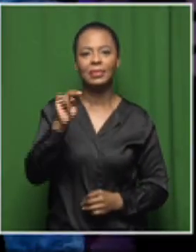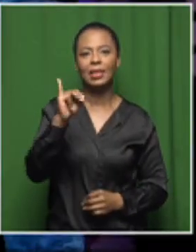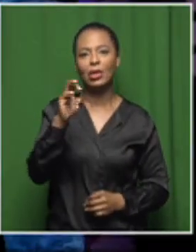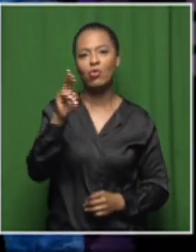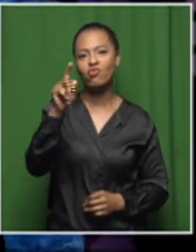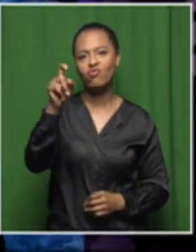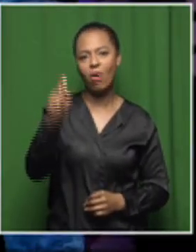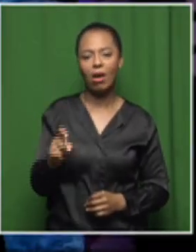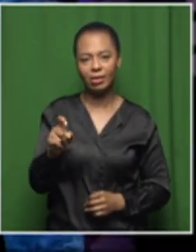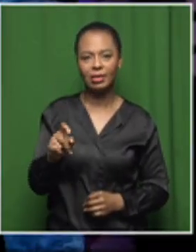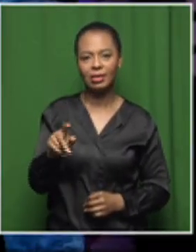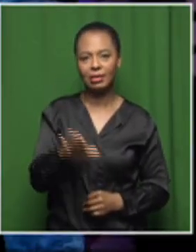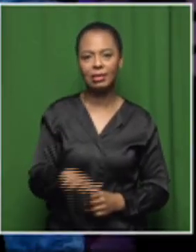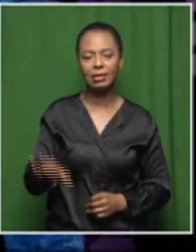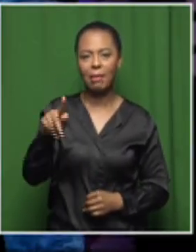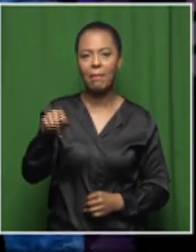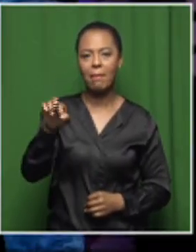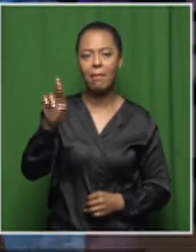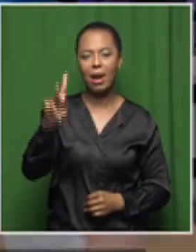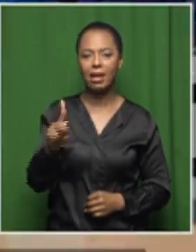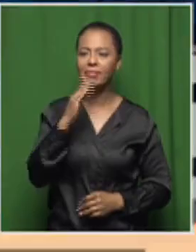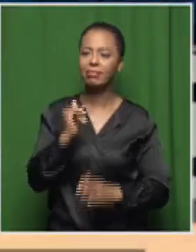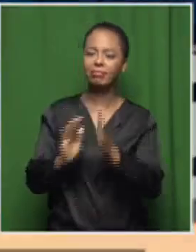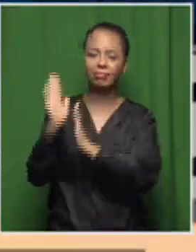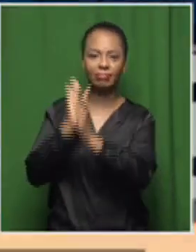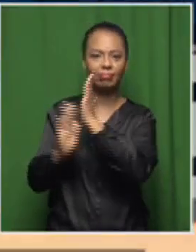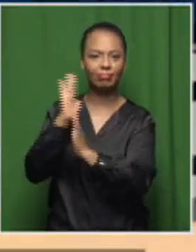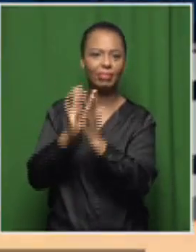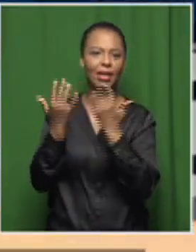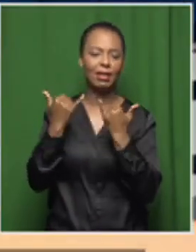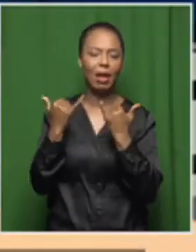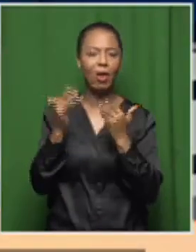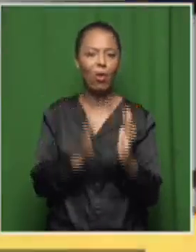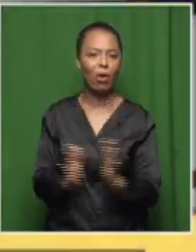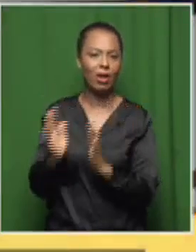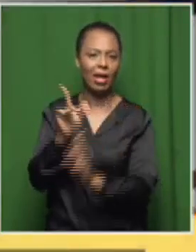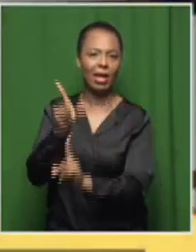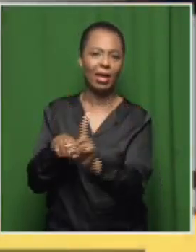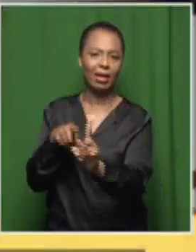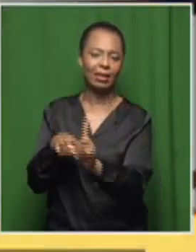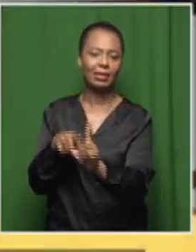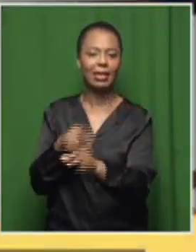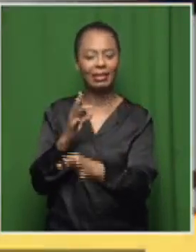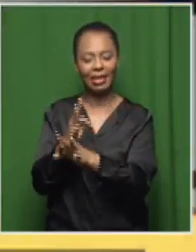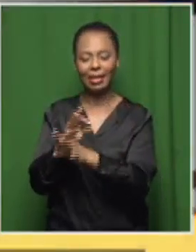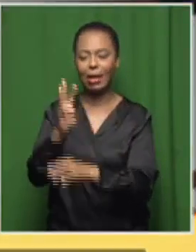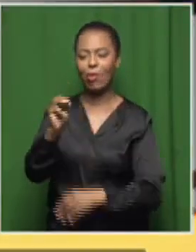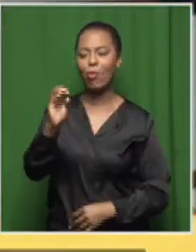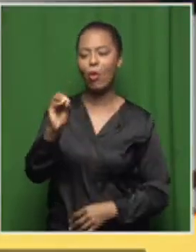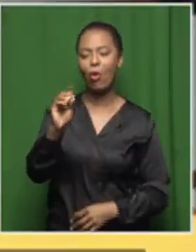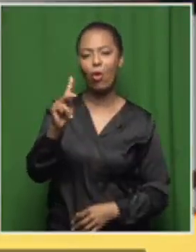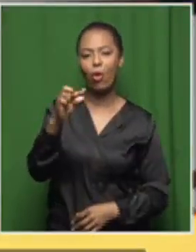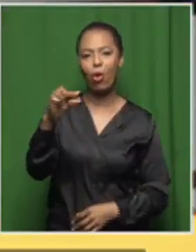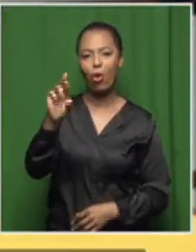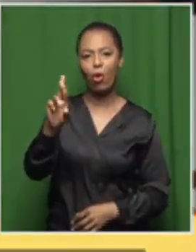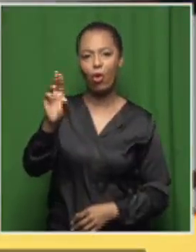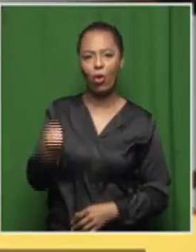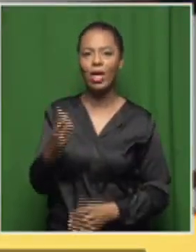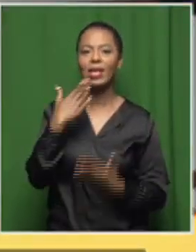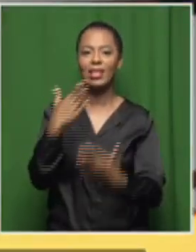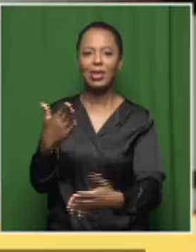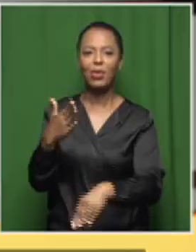more about this, we are going to be joined by the curator and organizer, Ithateng Mokgoro. Ithateng, good morning and thank you for your time at this hour. Thank you very much